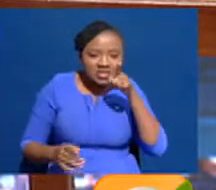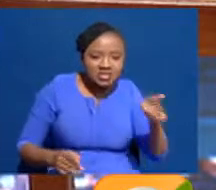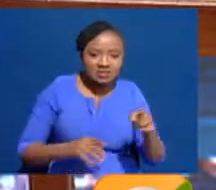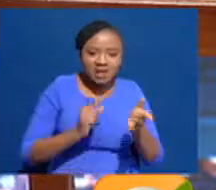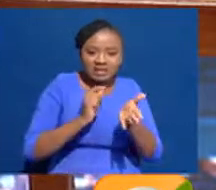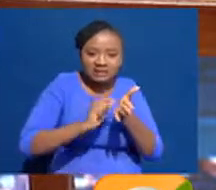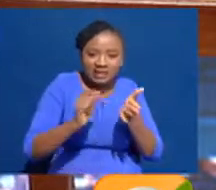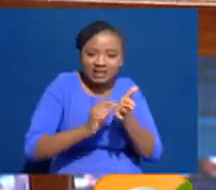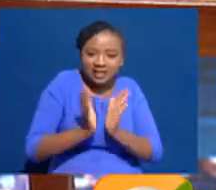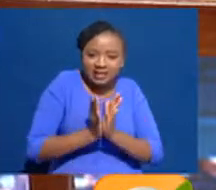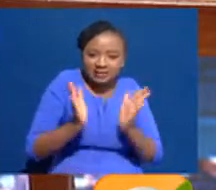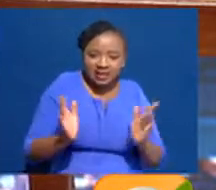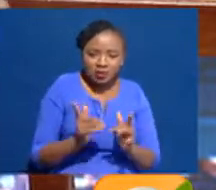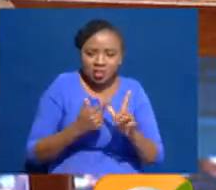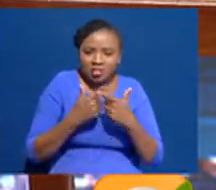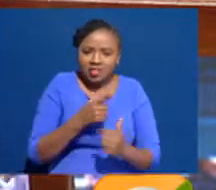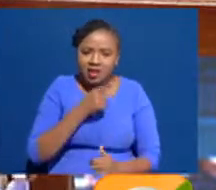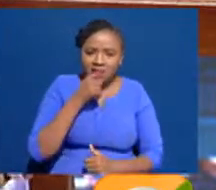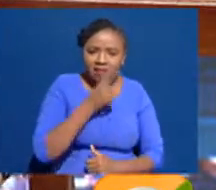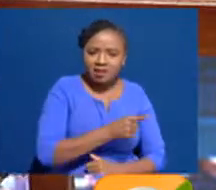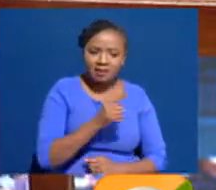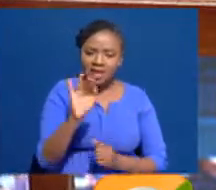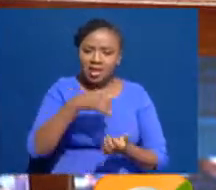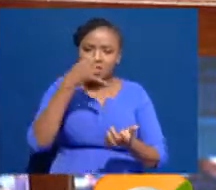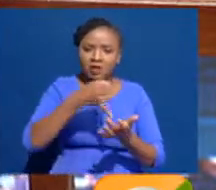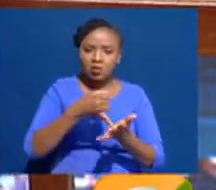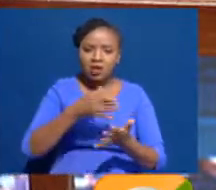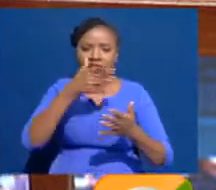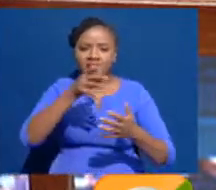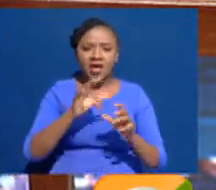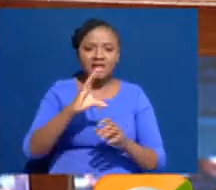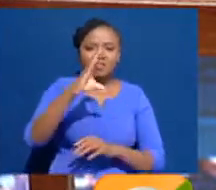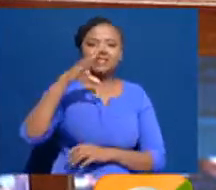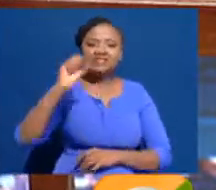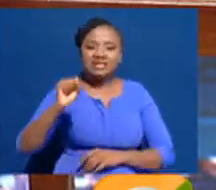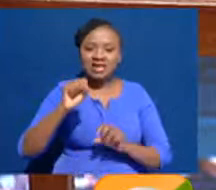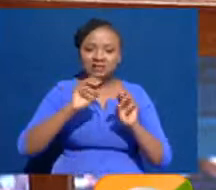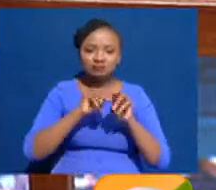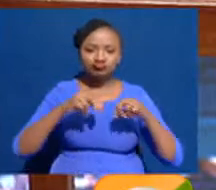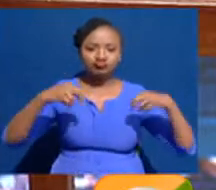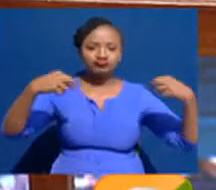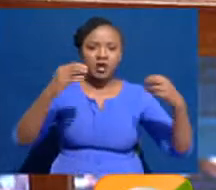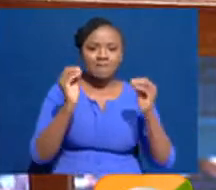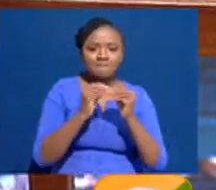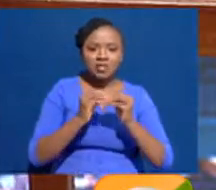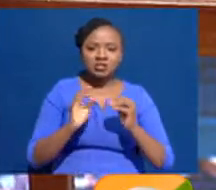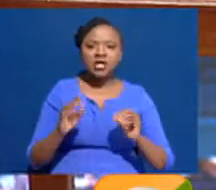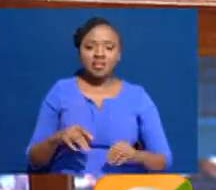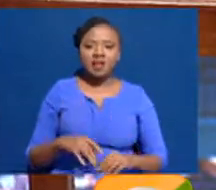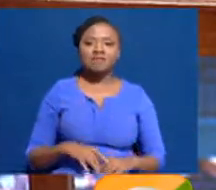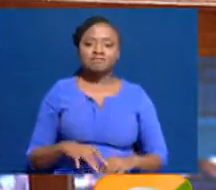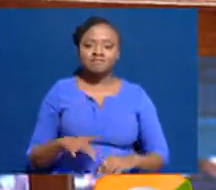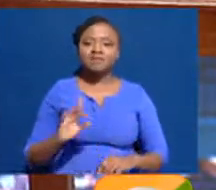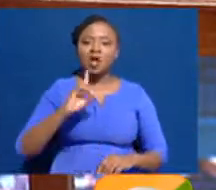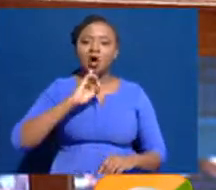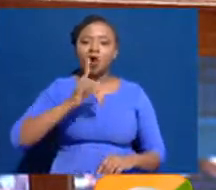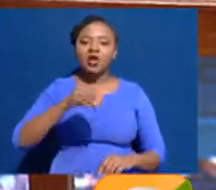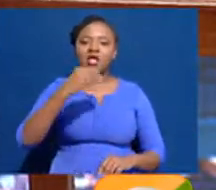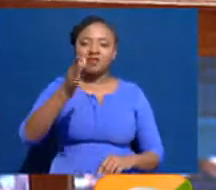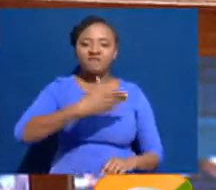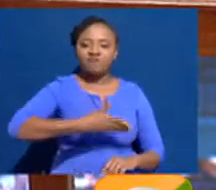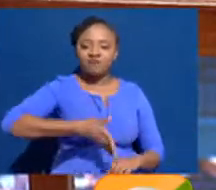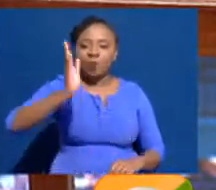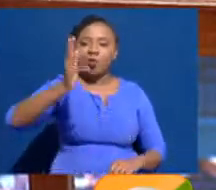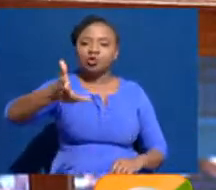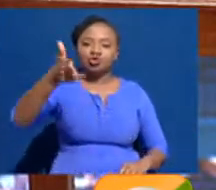now illegally he sits in the cabinet, is the one that gave the orders to shoot. It is the same